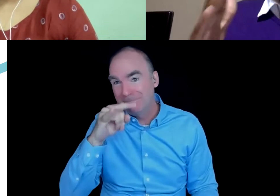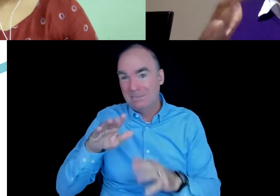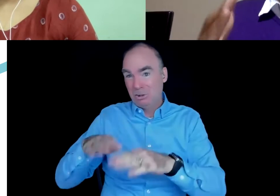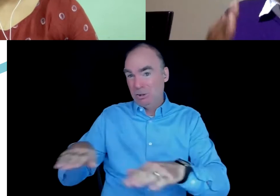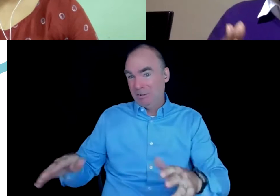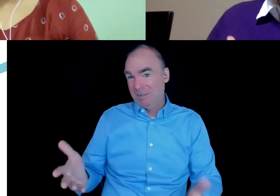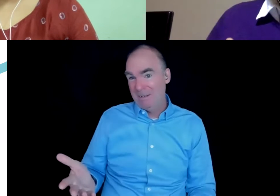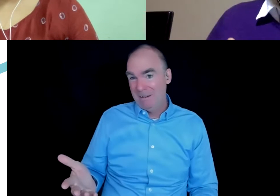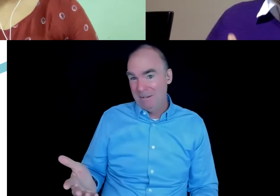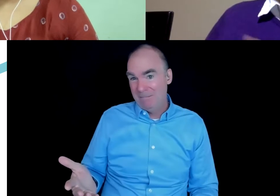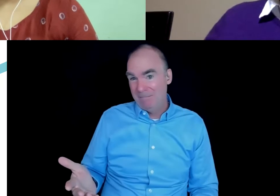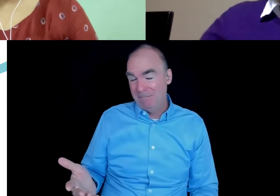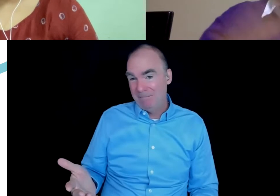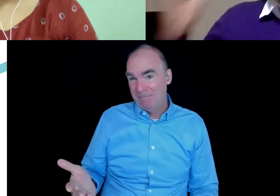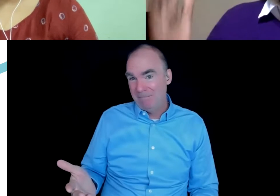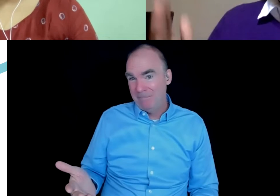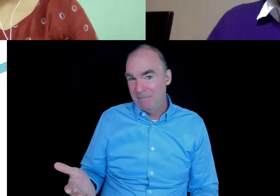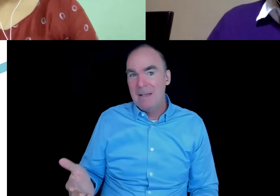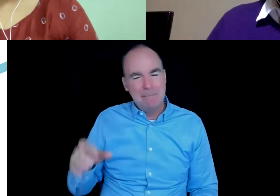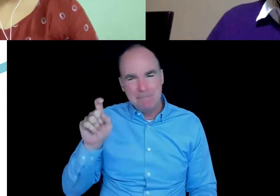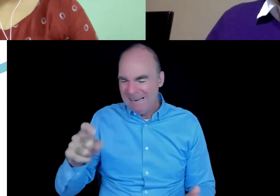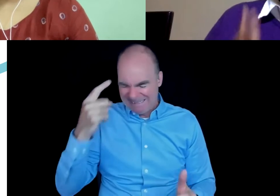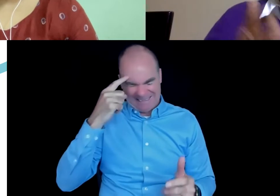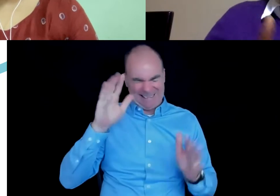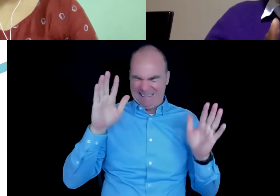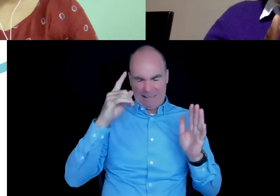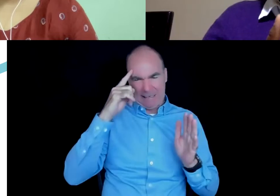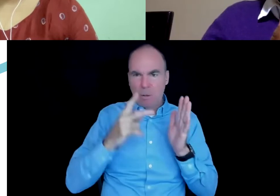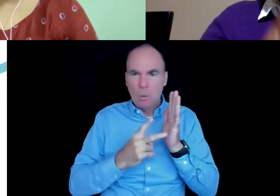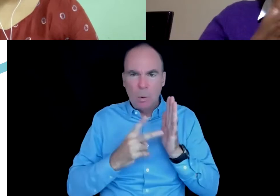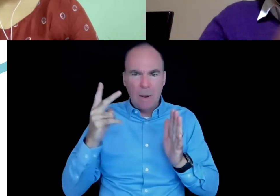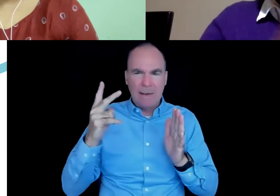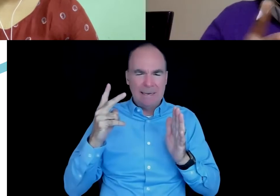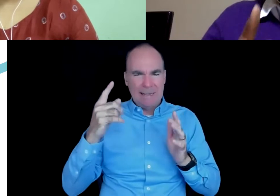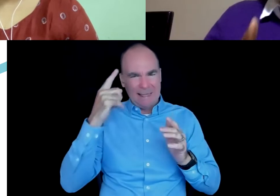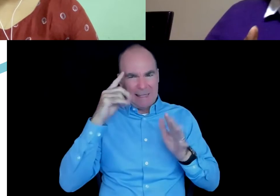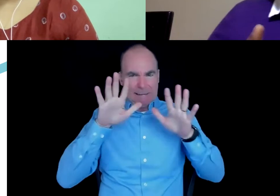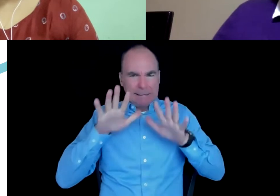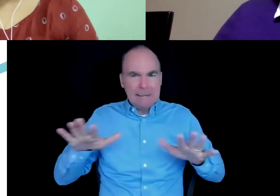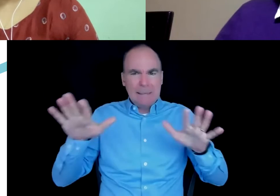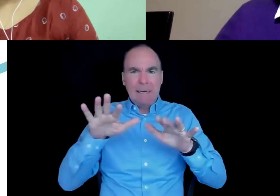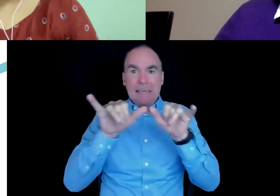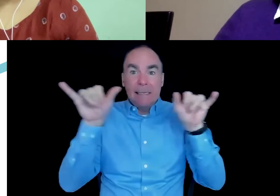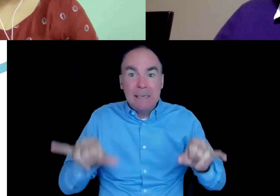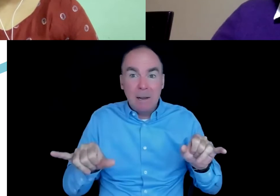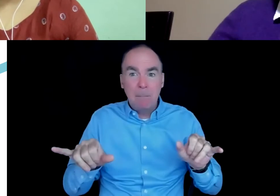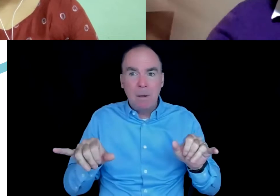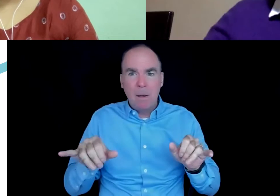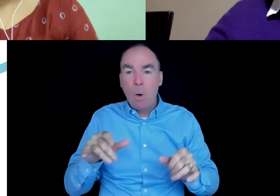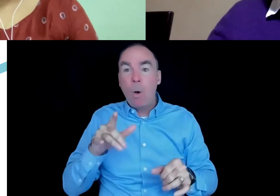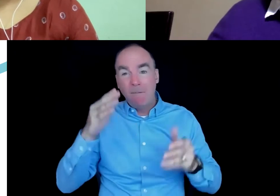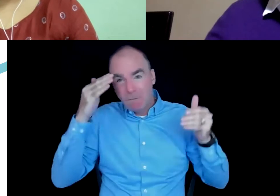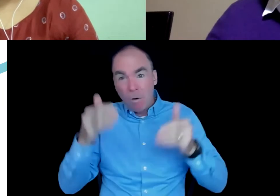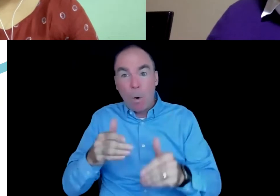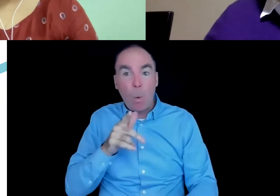that system is not working. So we have to work in a system that works from the child being at the center all